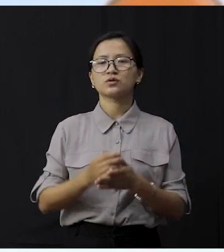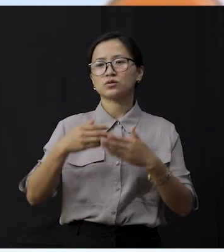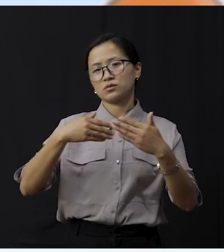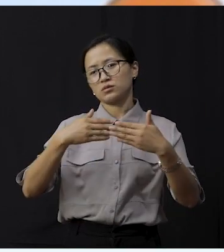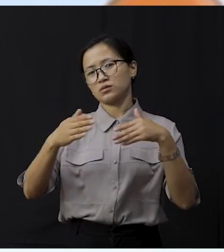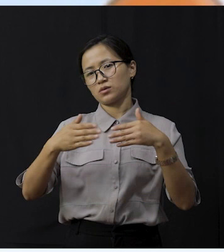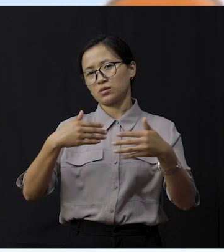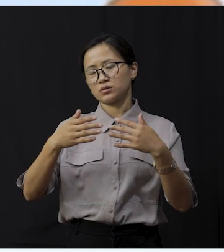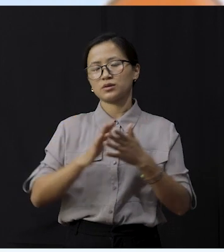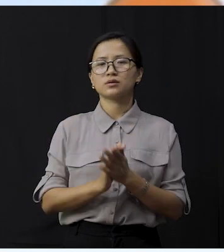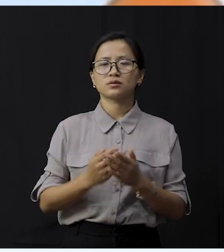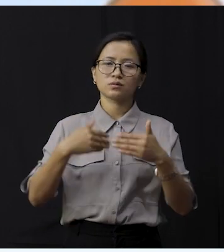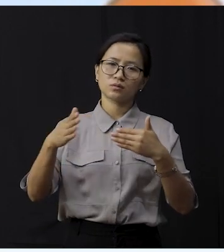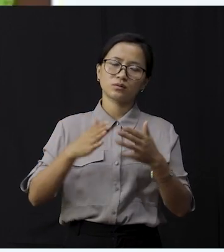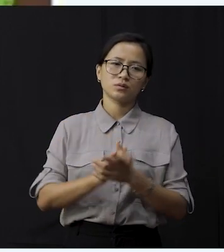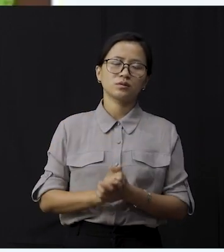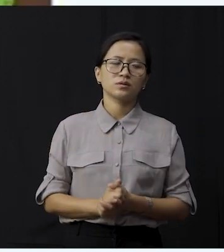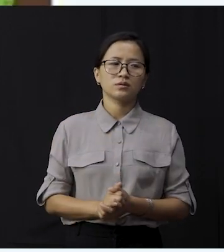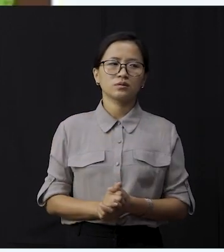these historical monuments.